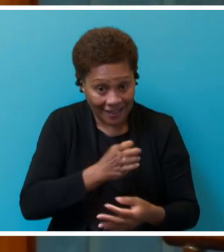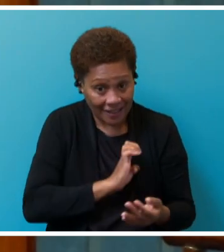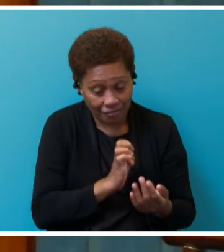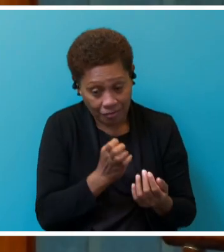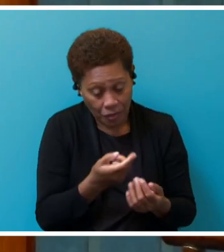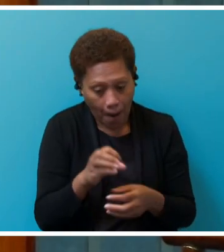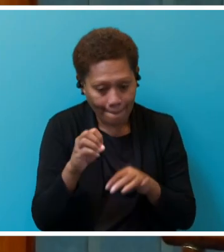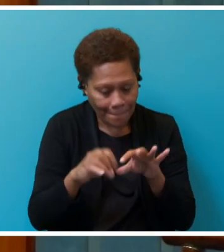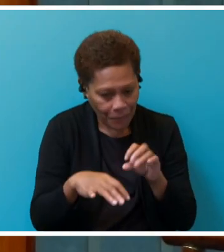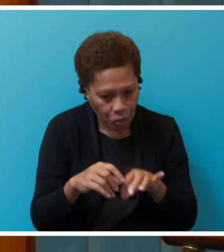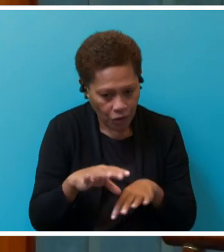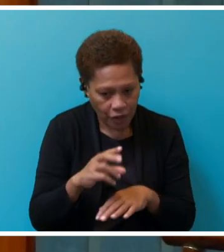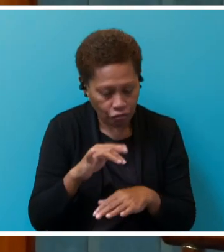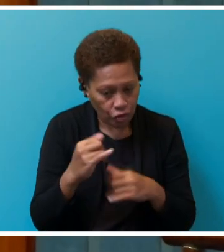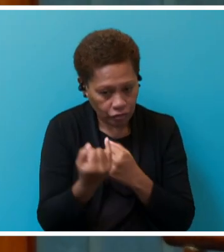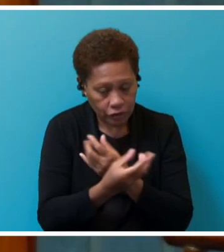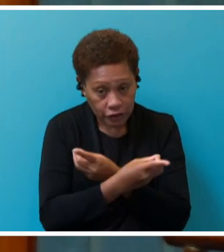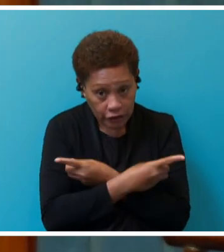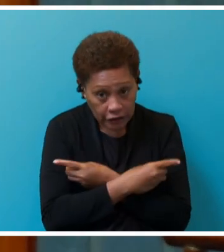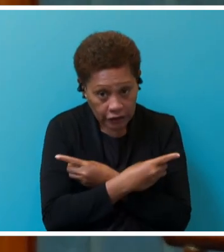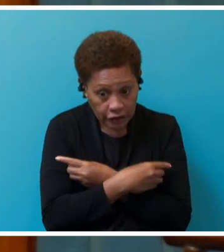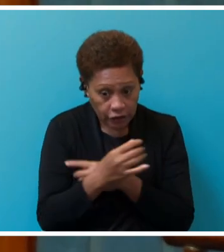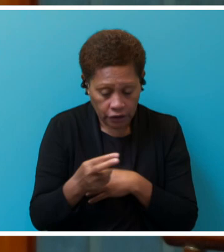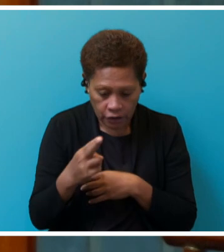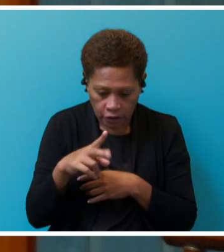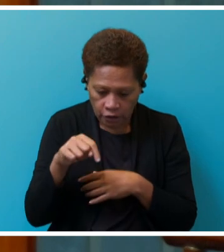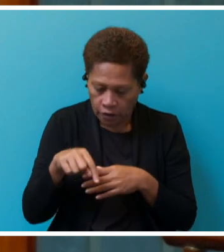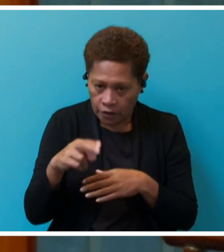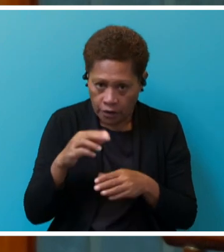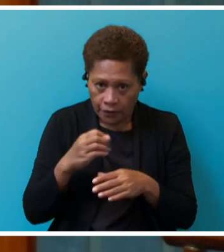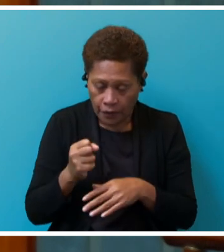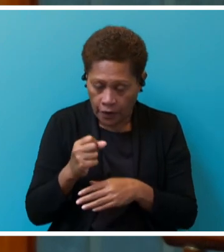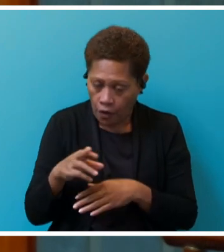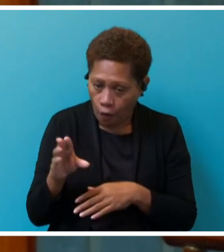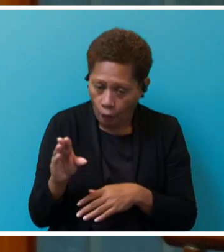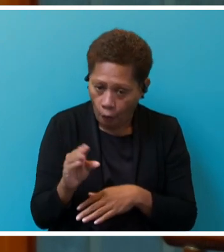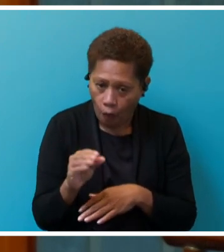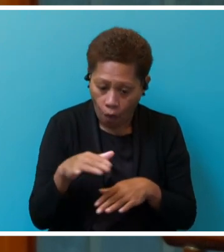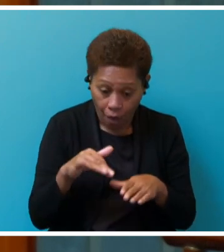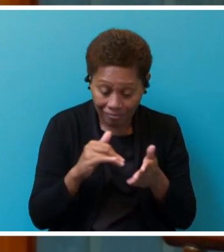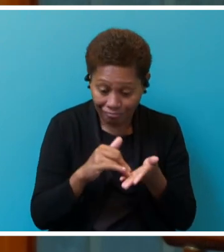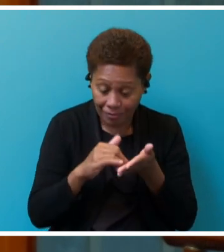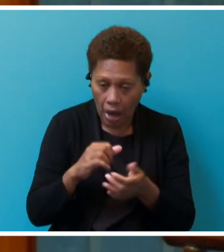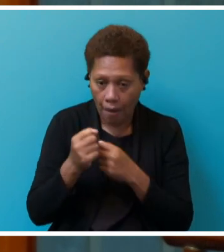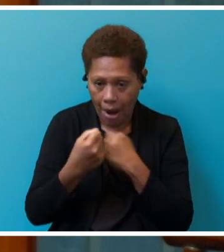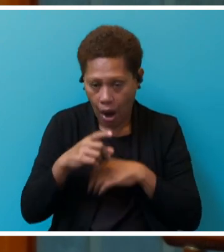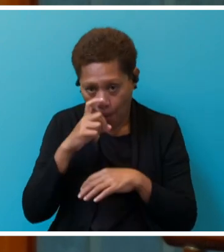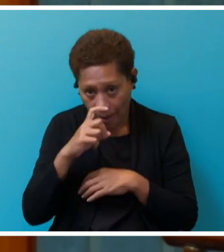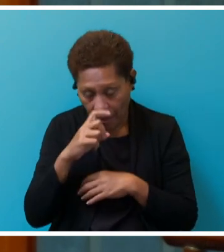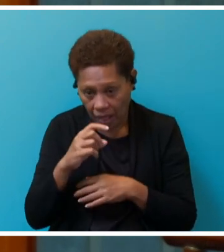dignity, and opportunity back into the hands of our people. Atkins Spence is also into